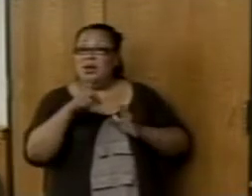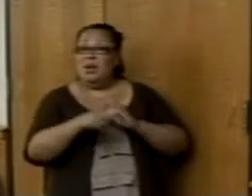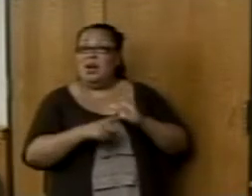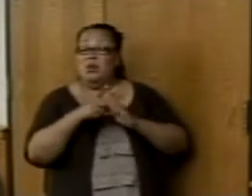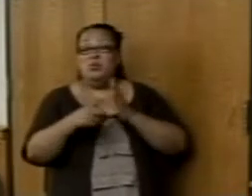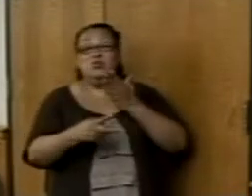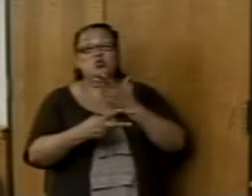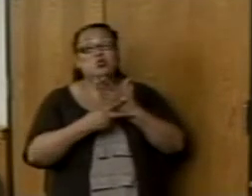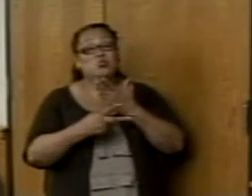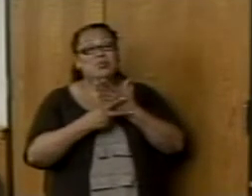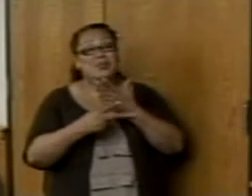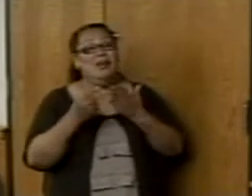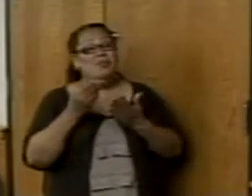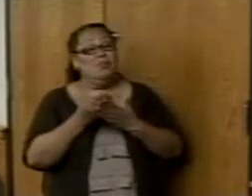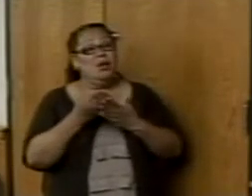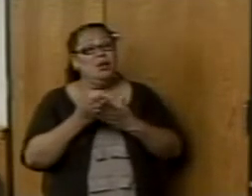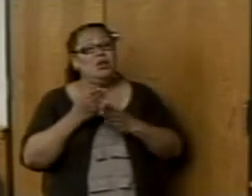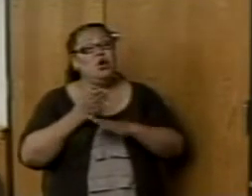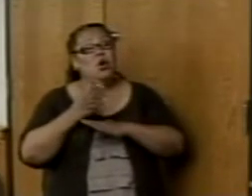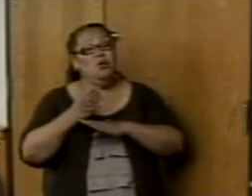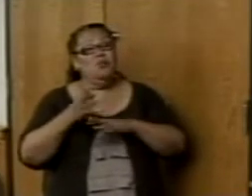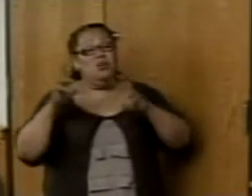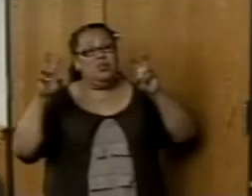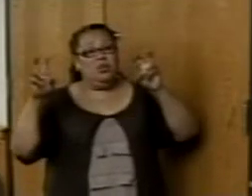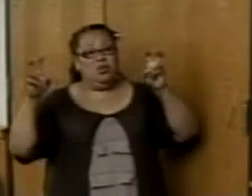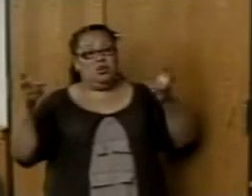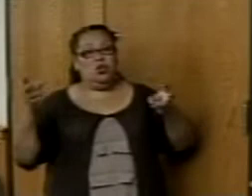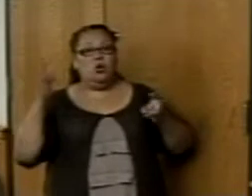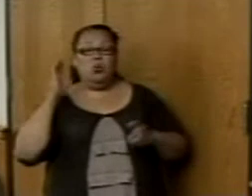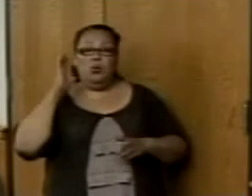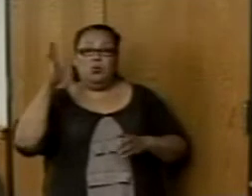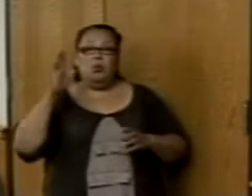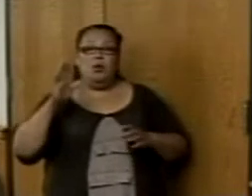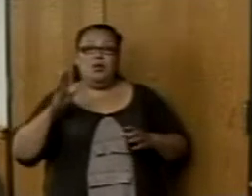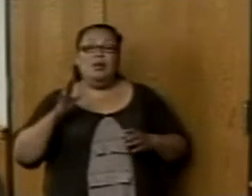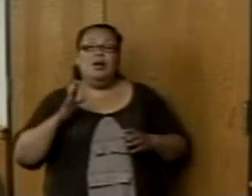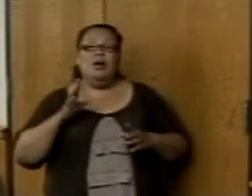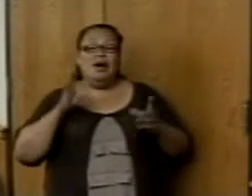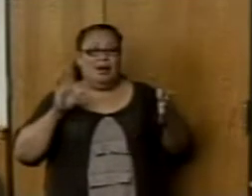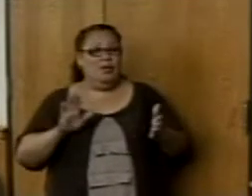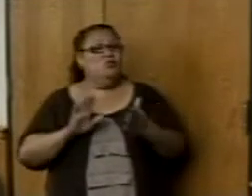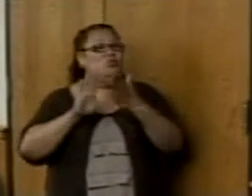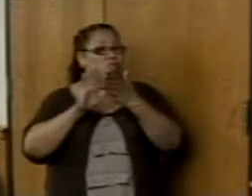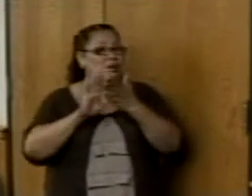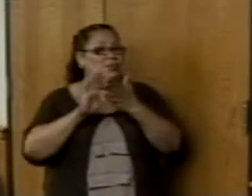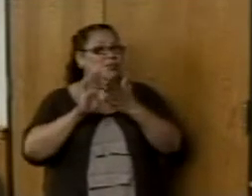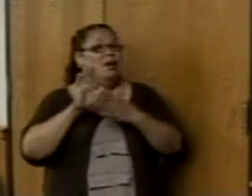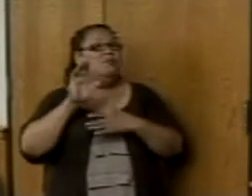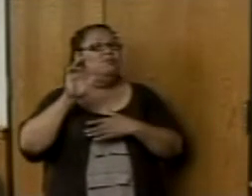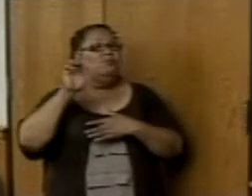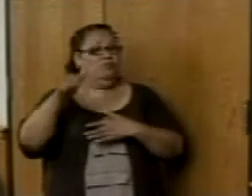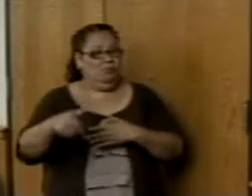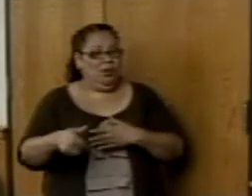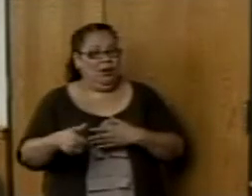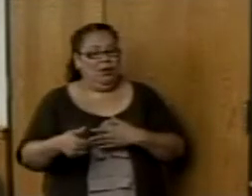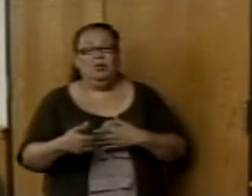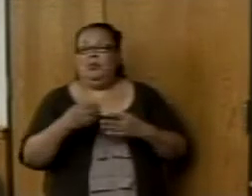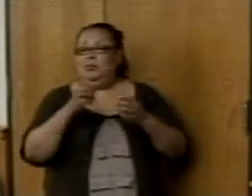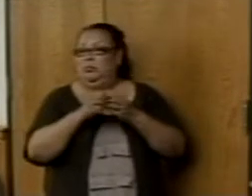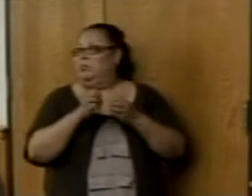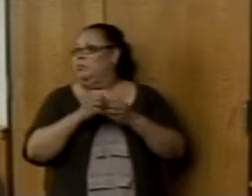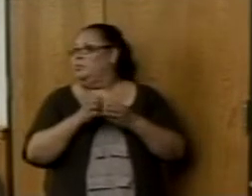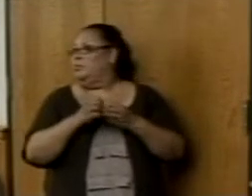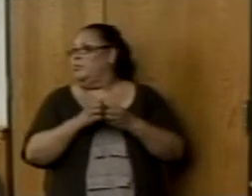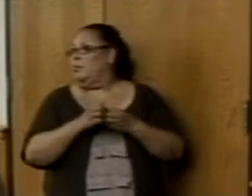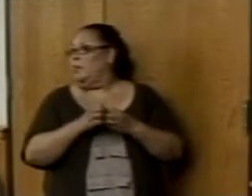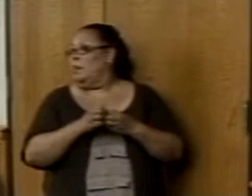save money over these issues. We will address that further in our rebuttal. I did